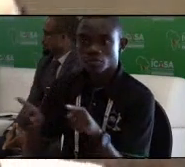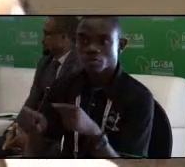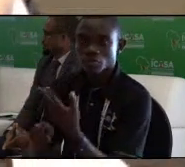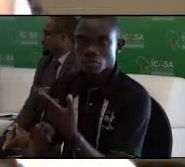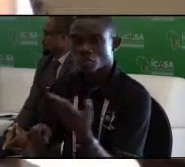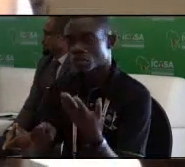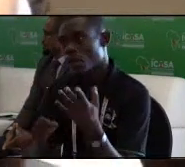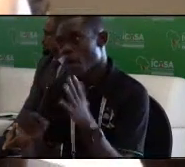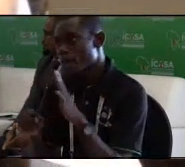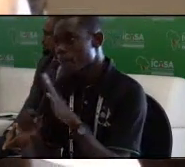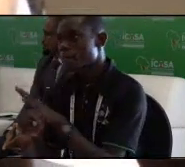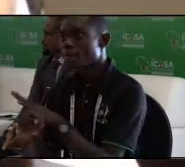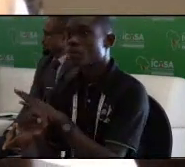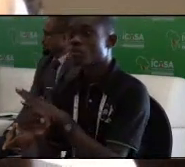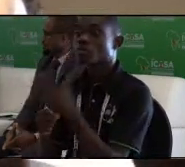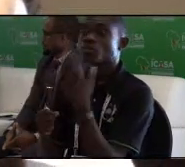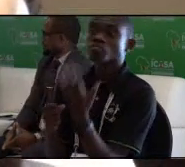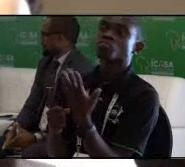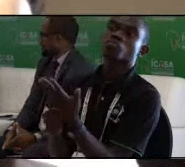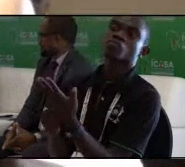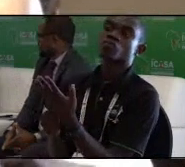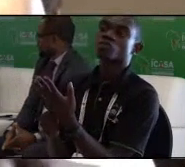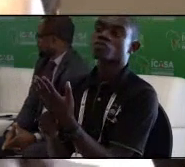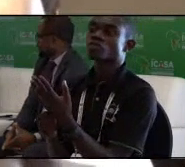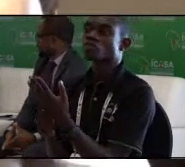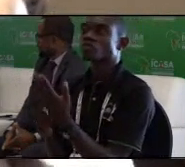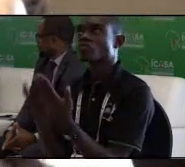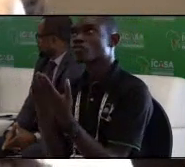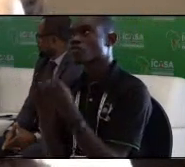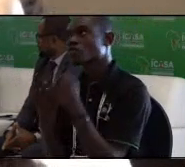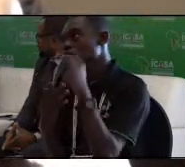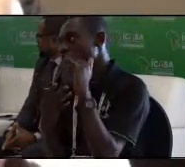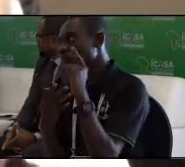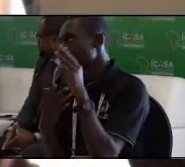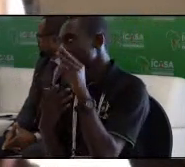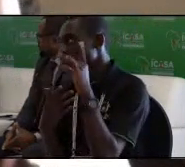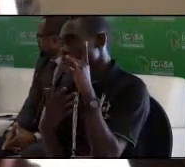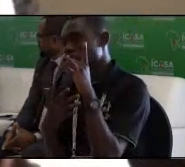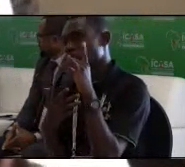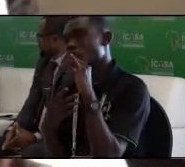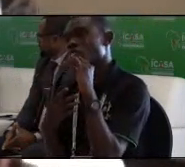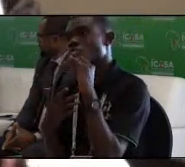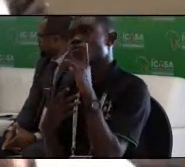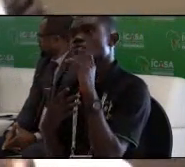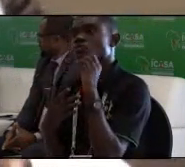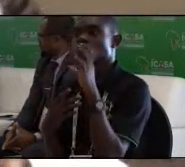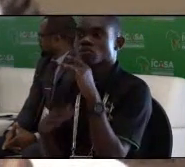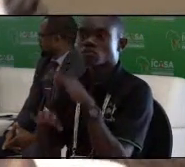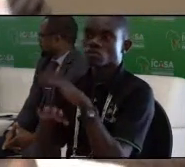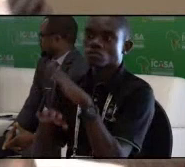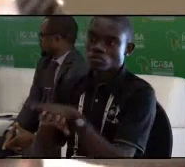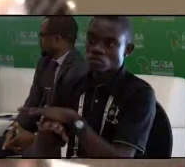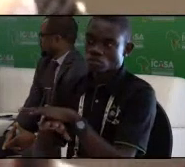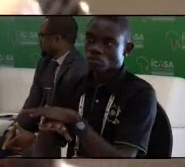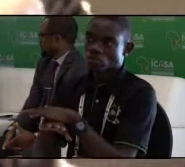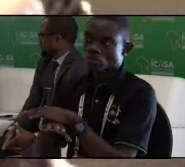We have a problem across many RDTs: HIV, syphilis, malaria, hepatitis. Others